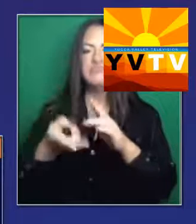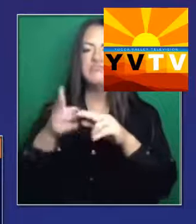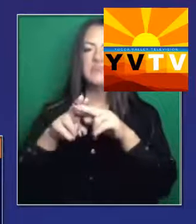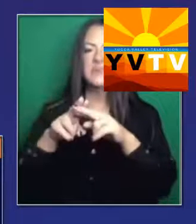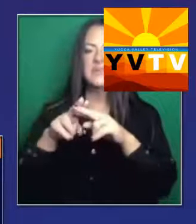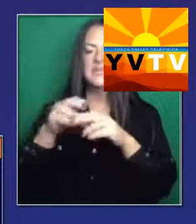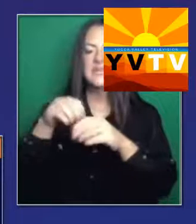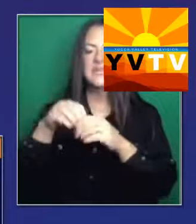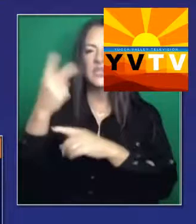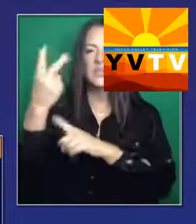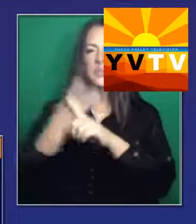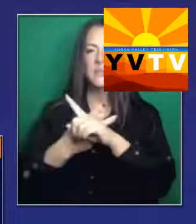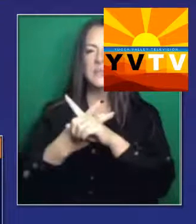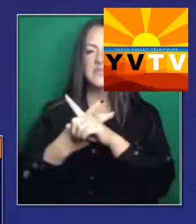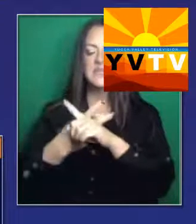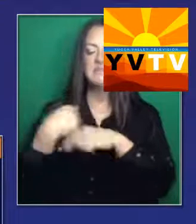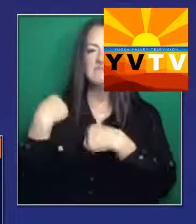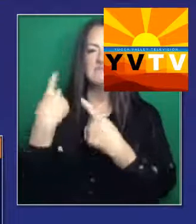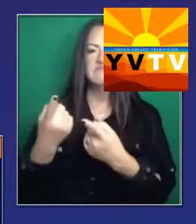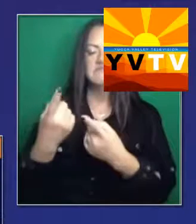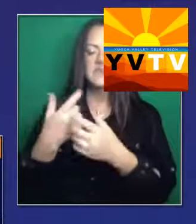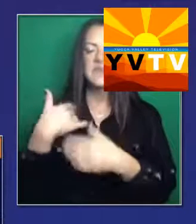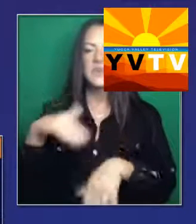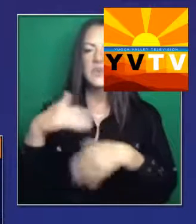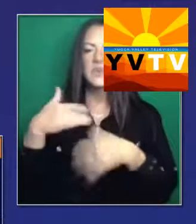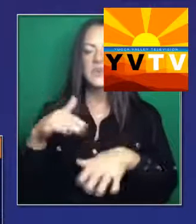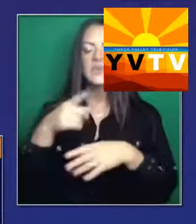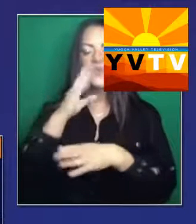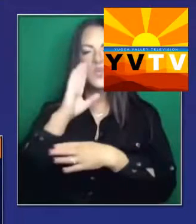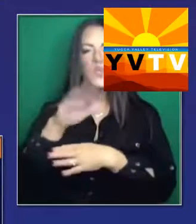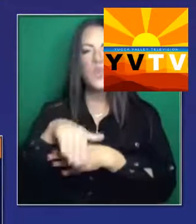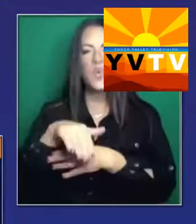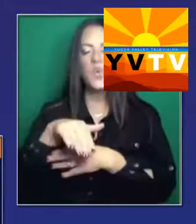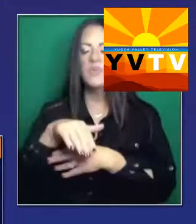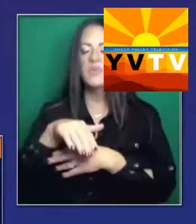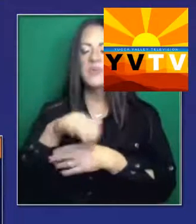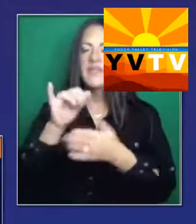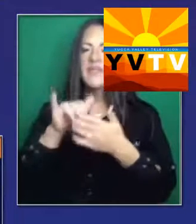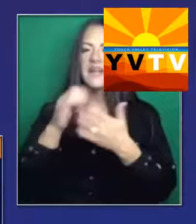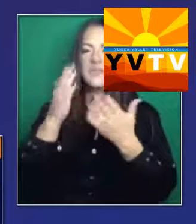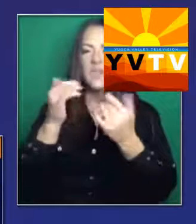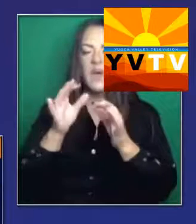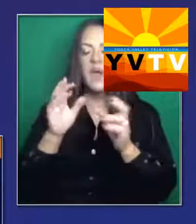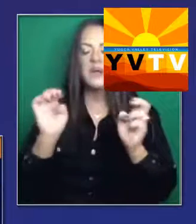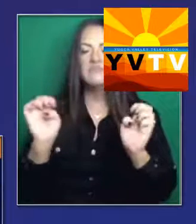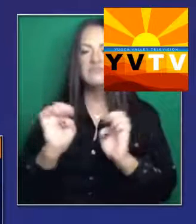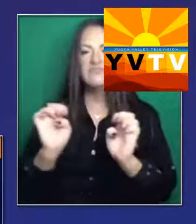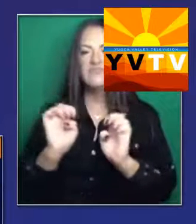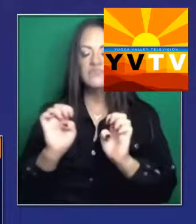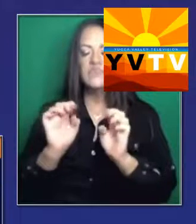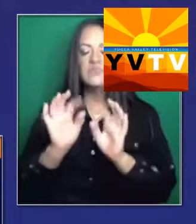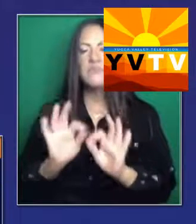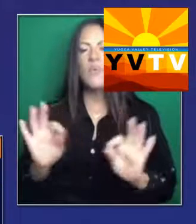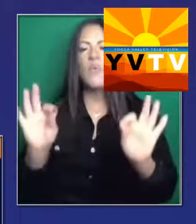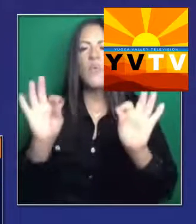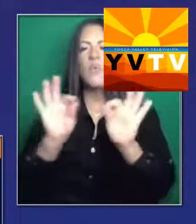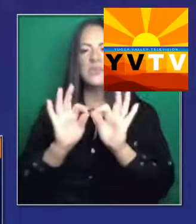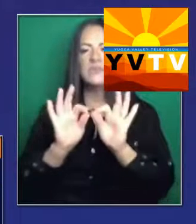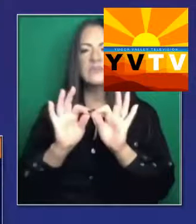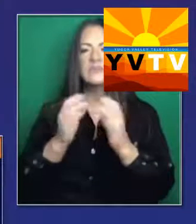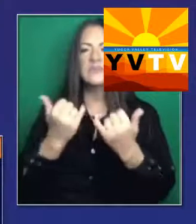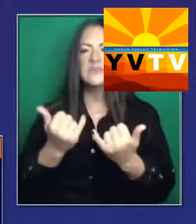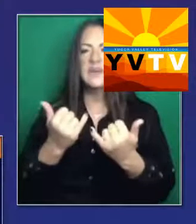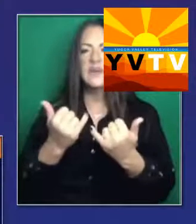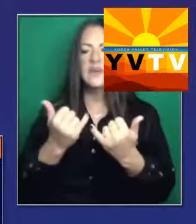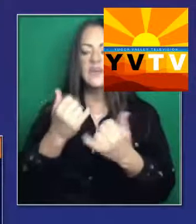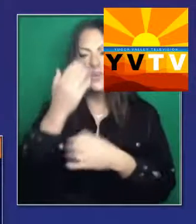of time, a very condensed period of time, and that it goes to the urgency of not only this moment, but the urgency